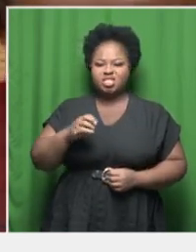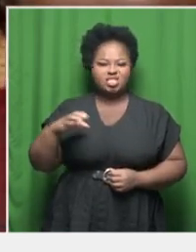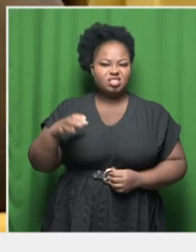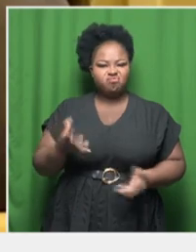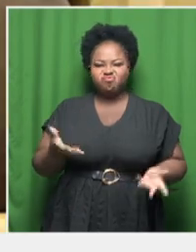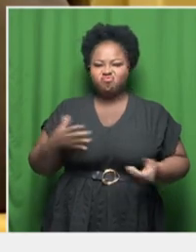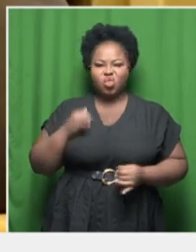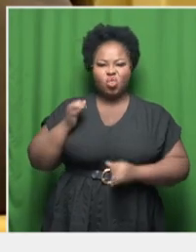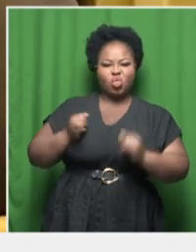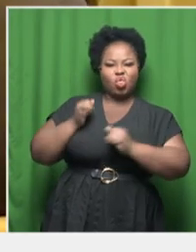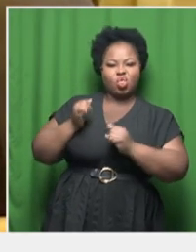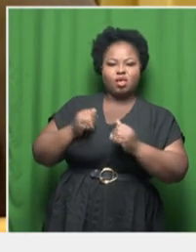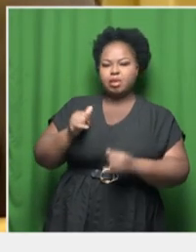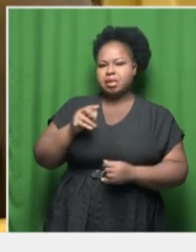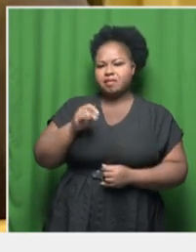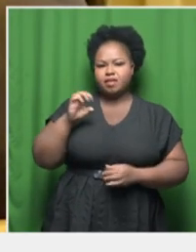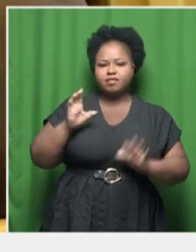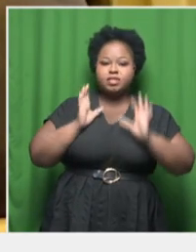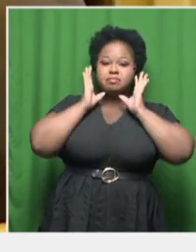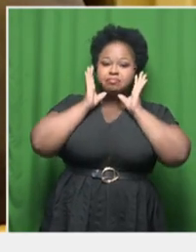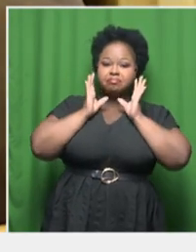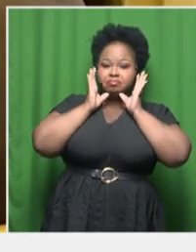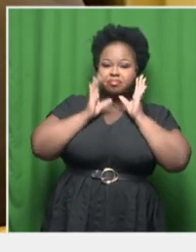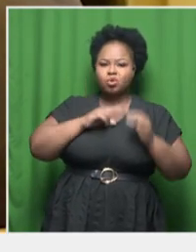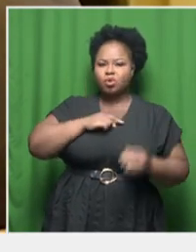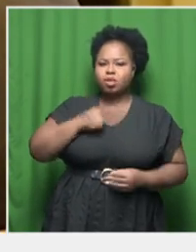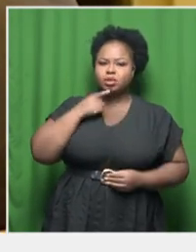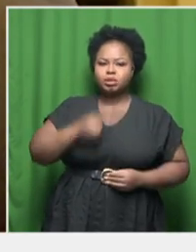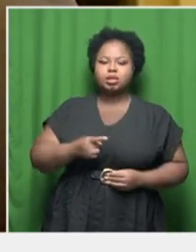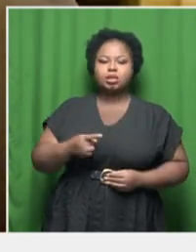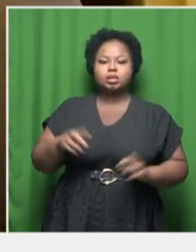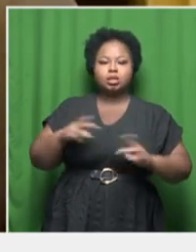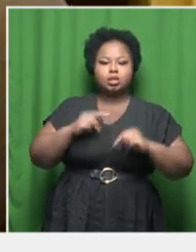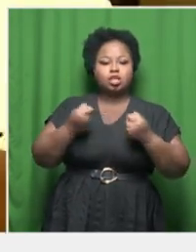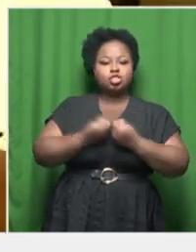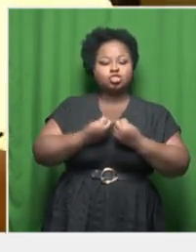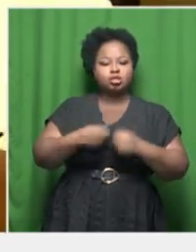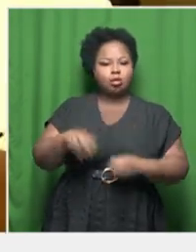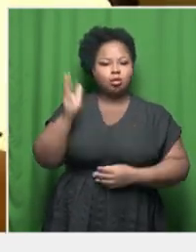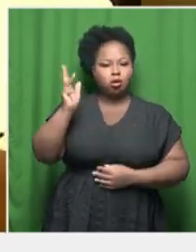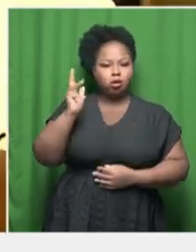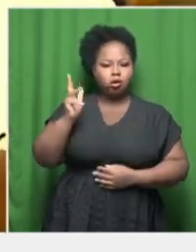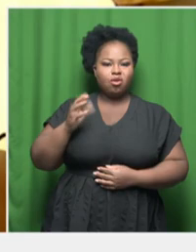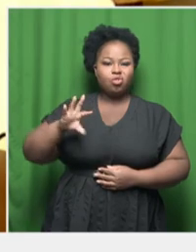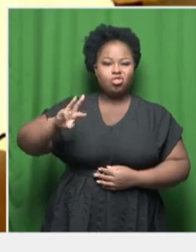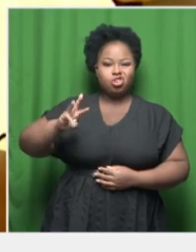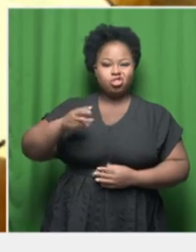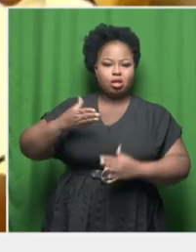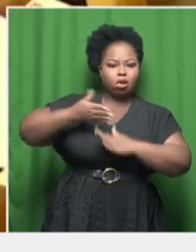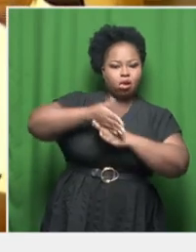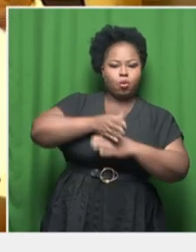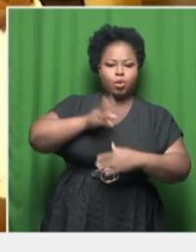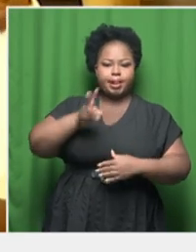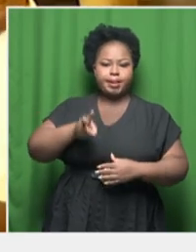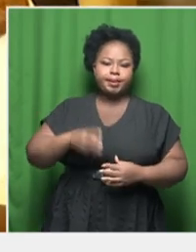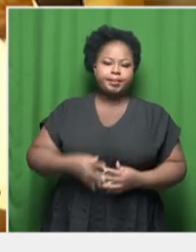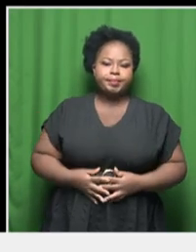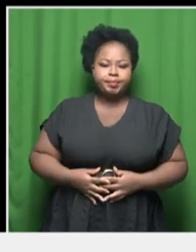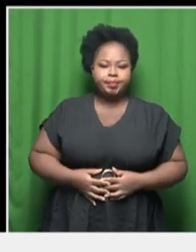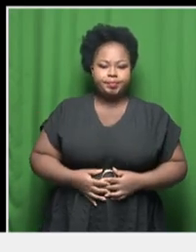by threats from EFF leader Julius Malema that the party would disrupt the State of the Nation address on Thursday.